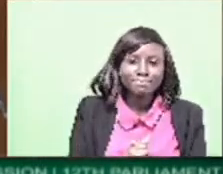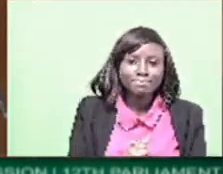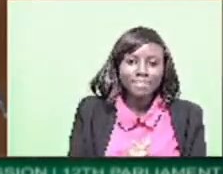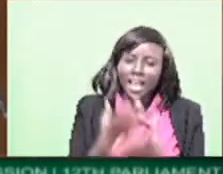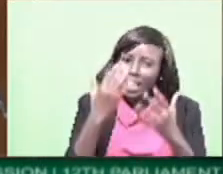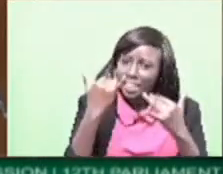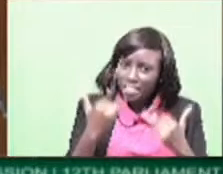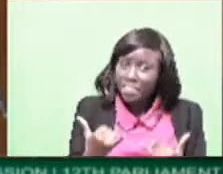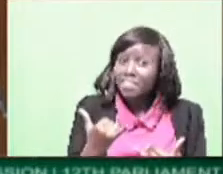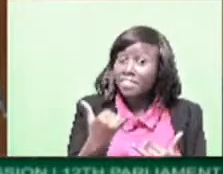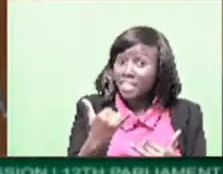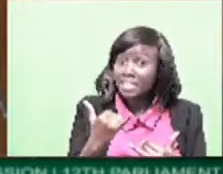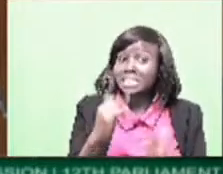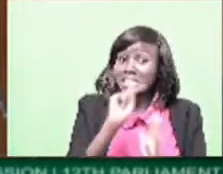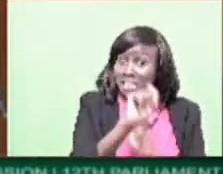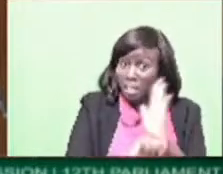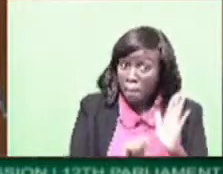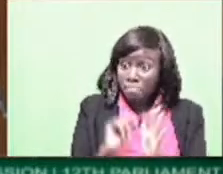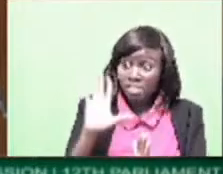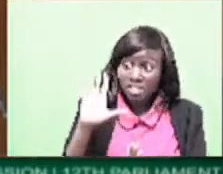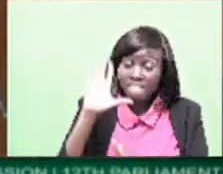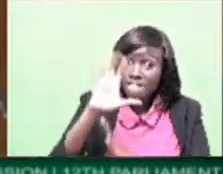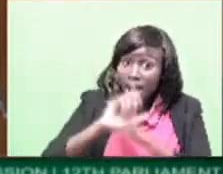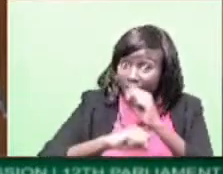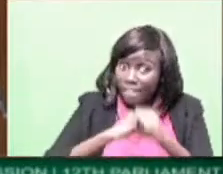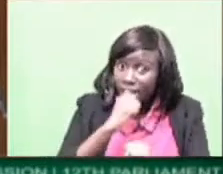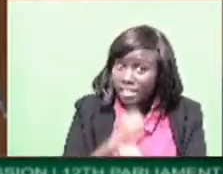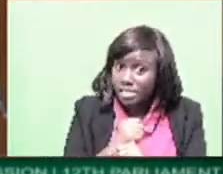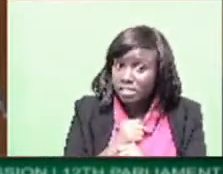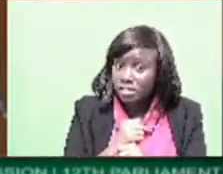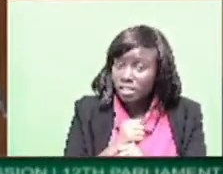different, and that we would all come here with renewed